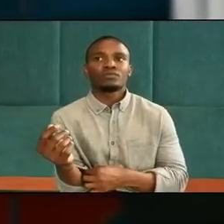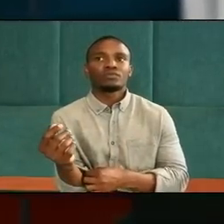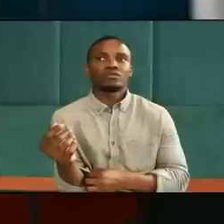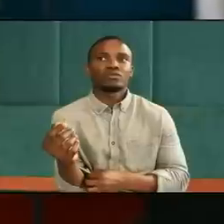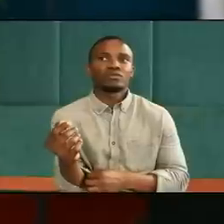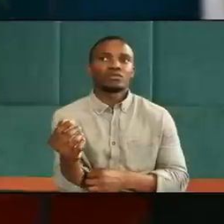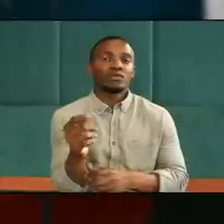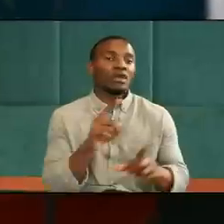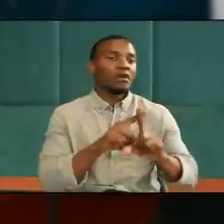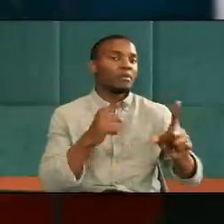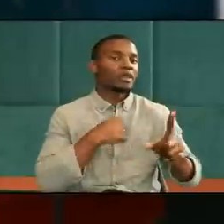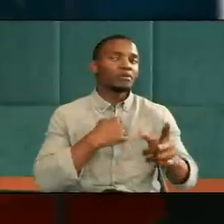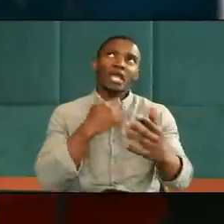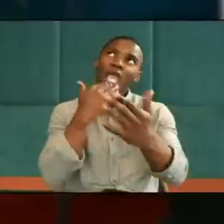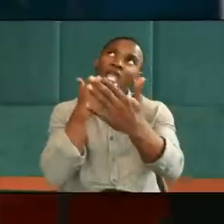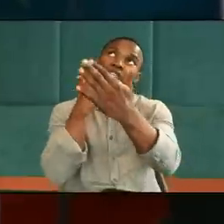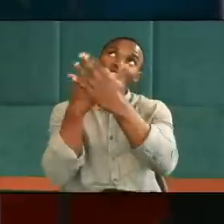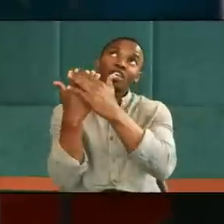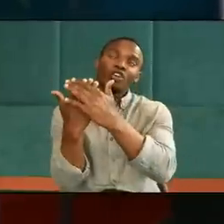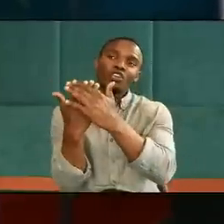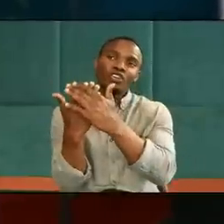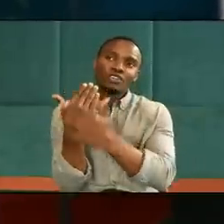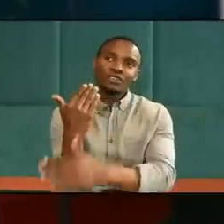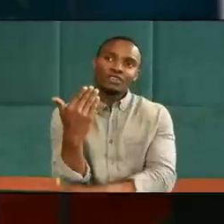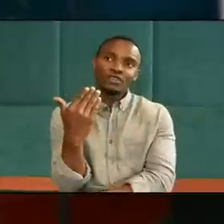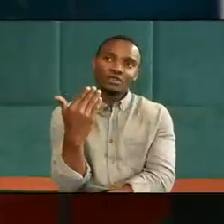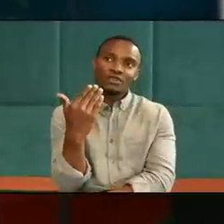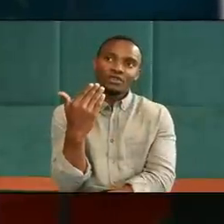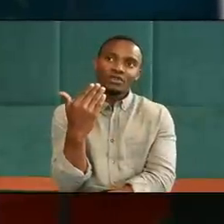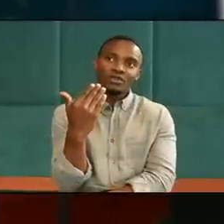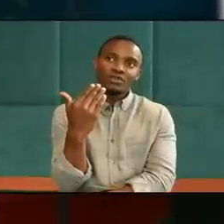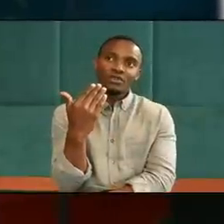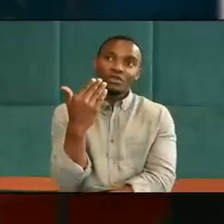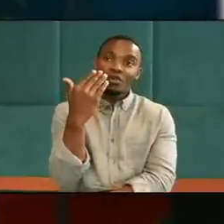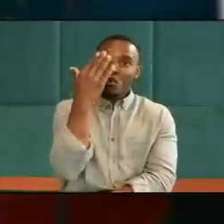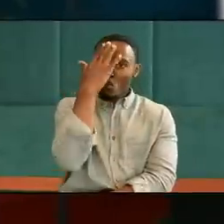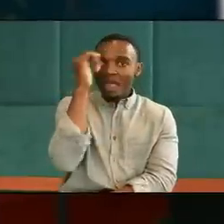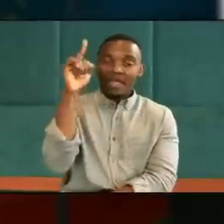But I thank God He didn't give up on Peter,